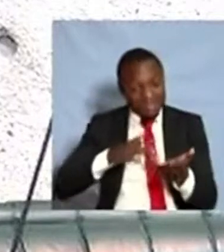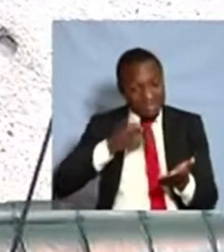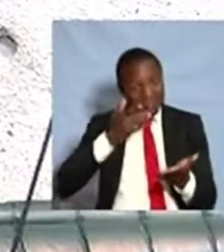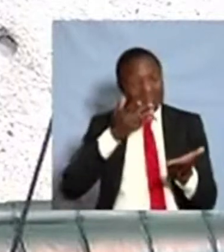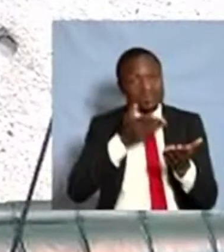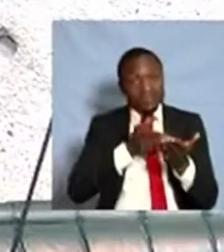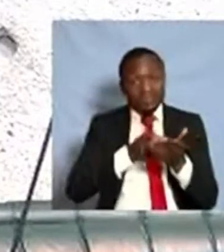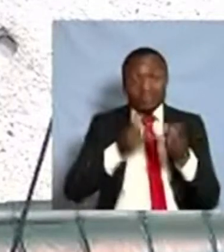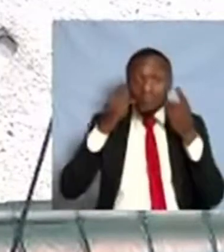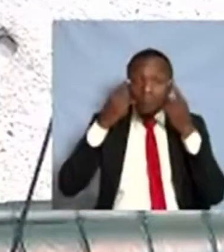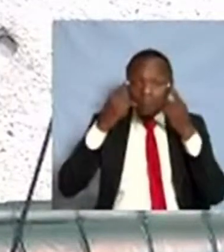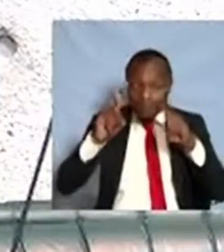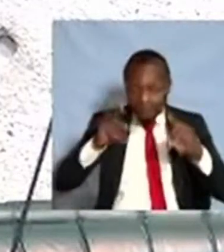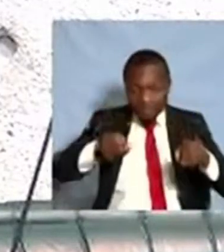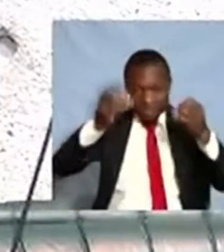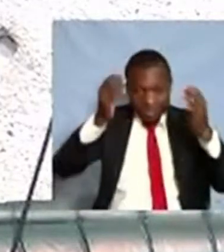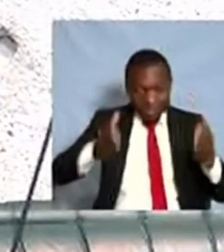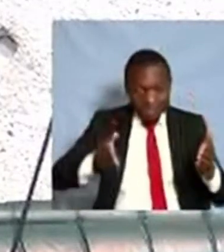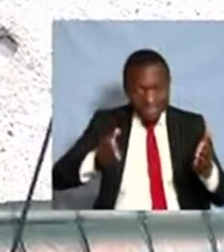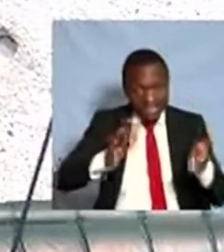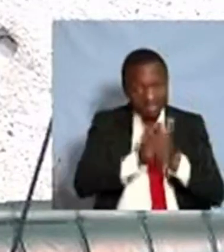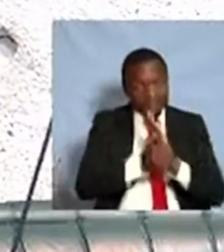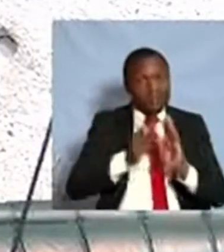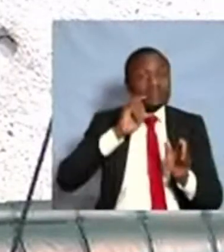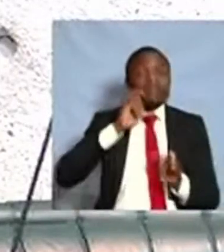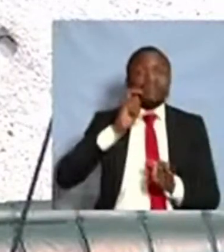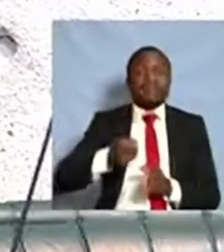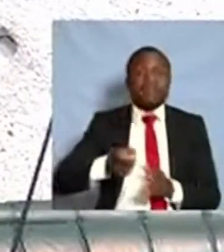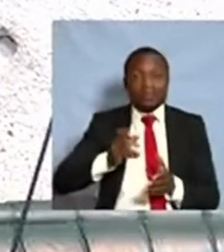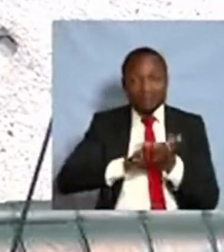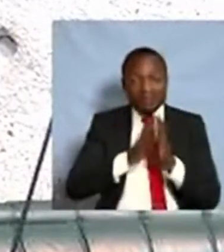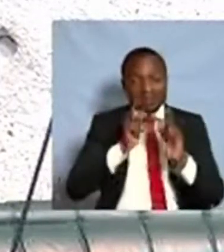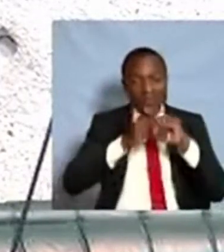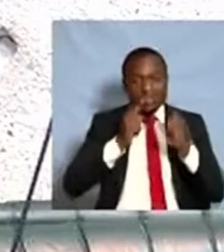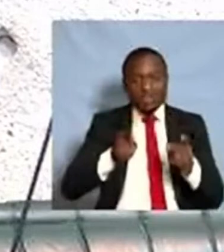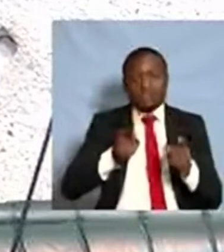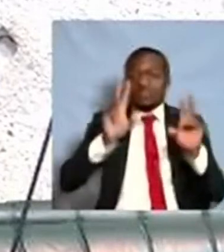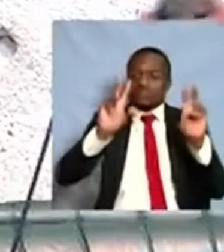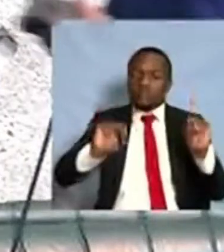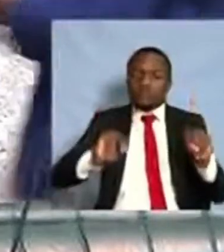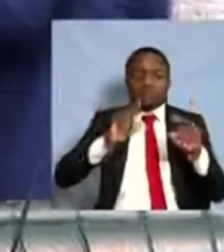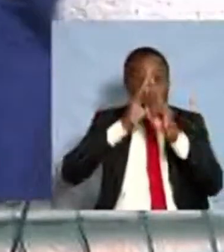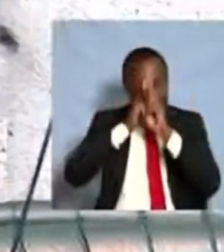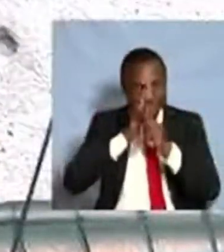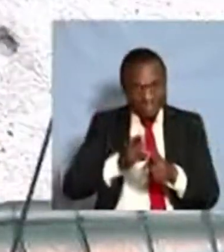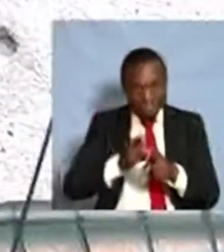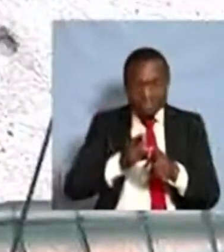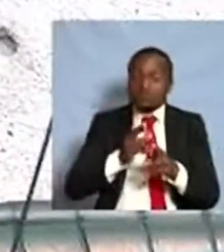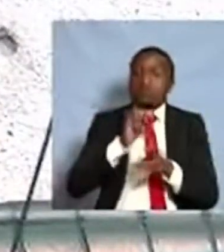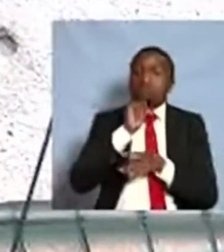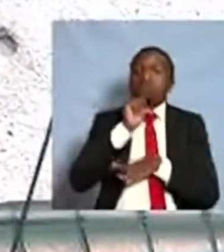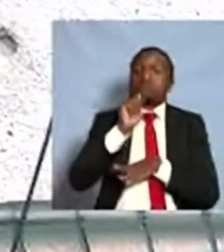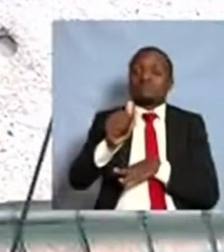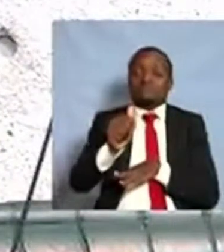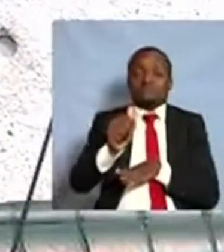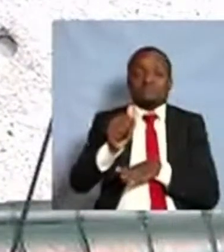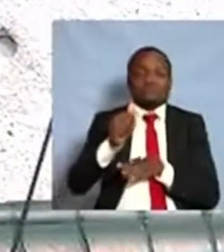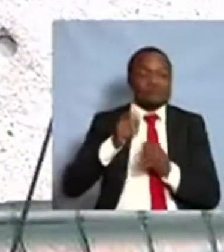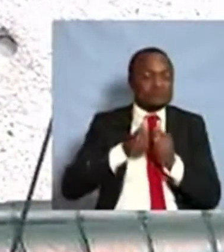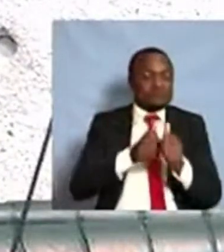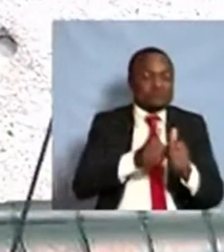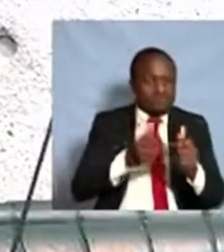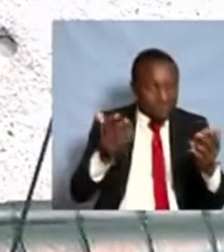Order Act was supposed to look like. But unfortunately, that was not respected in that it was not actually adhered